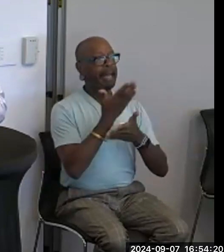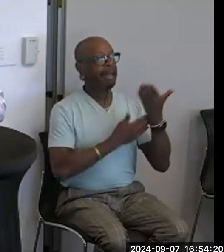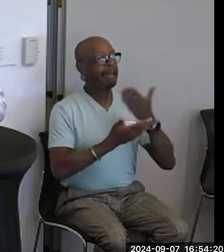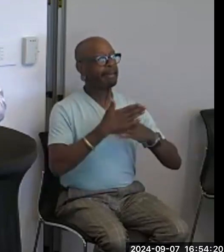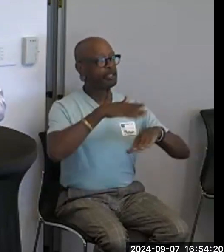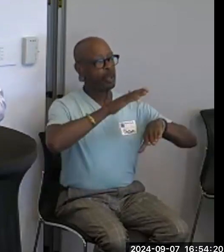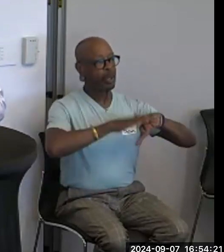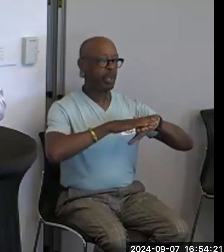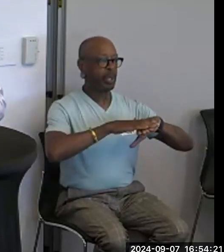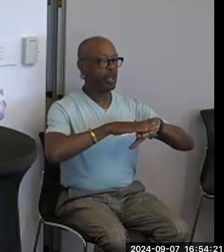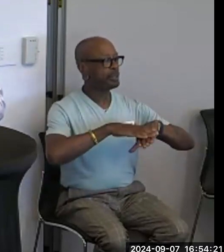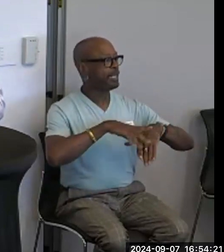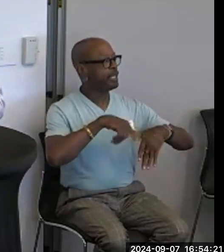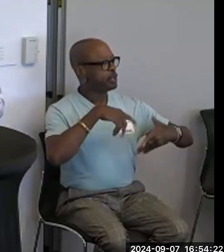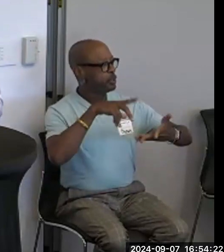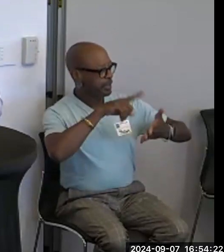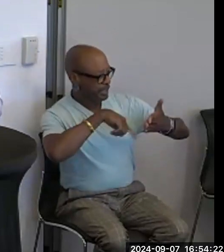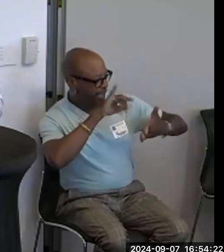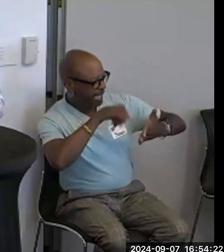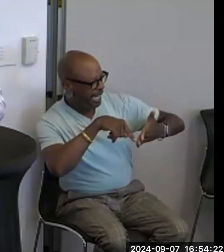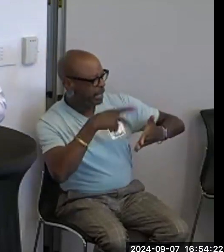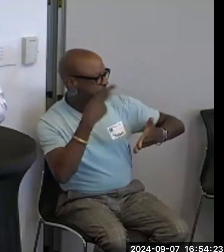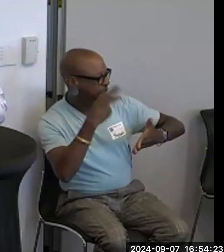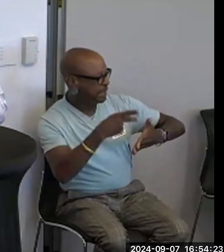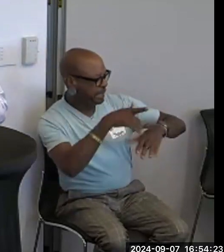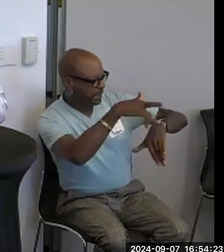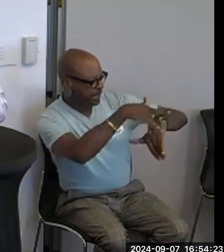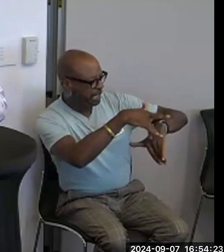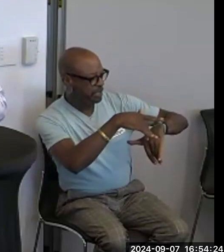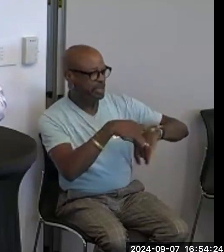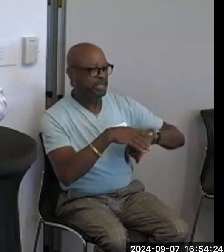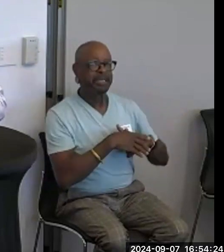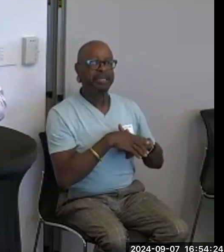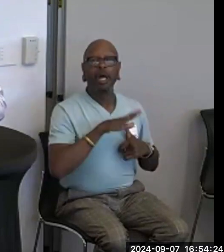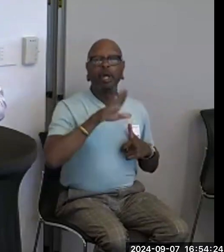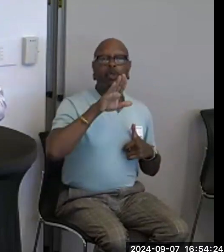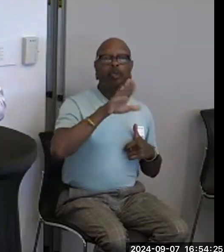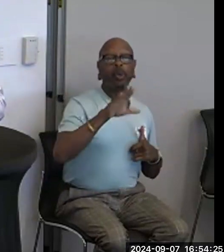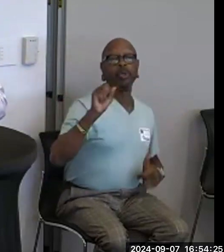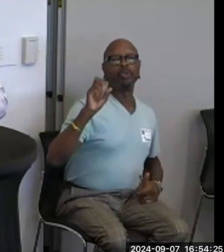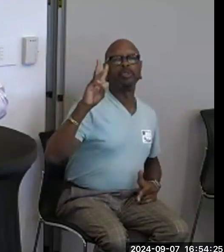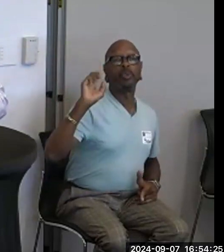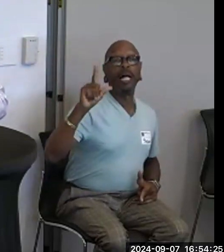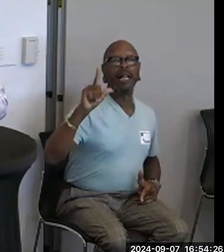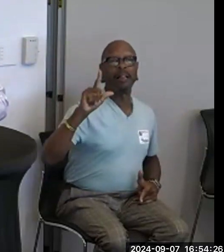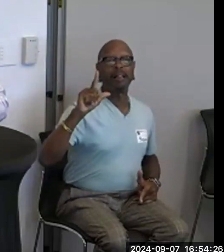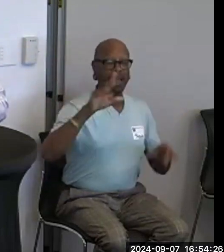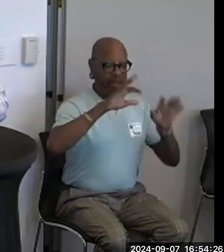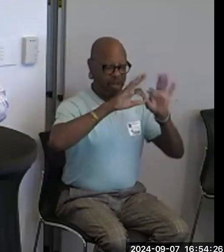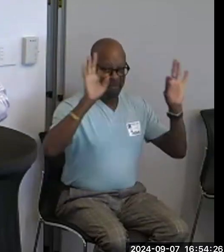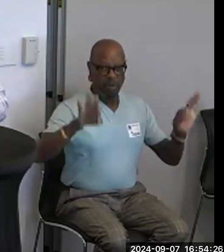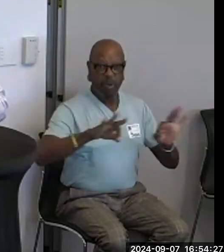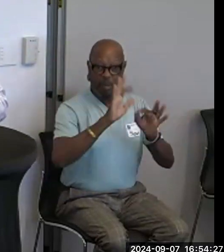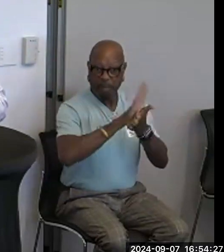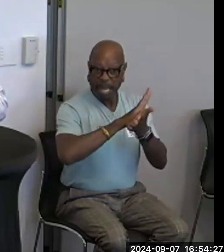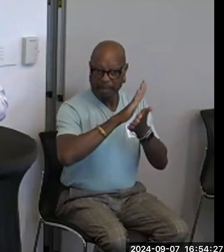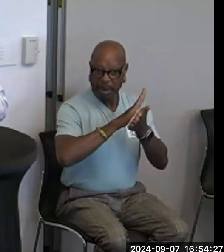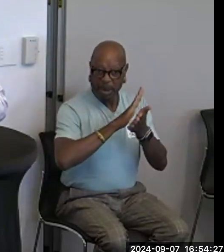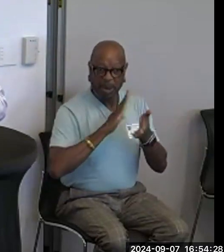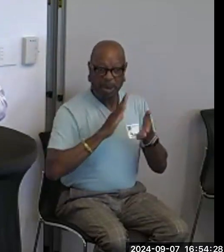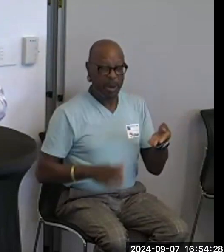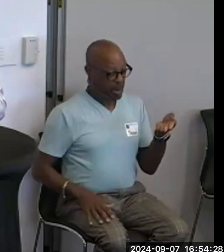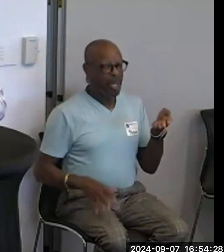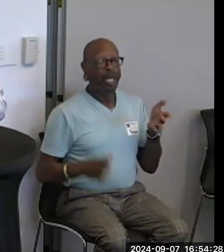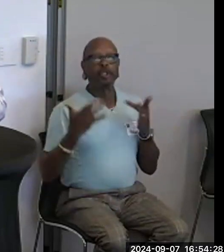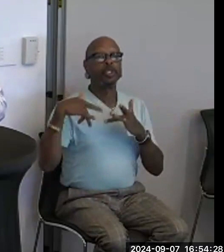hands-on. You can check out the Monarch. You can check out your swelled swell form paper. You can take a